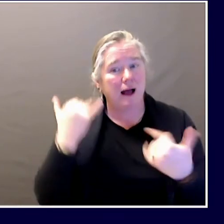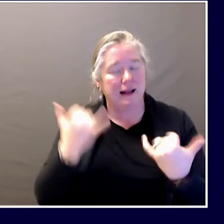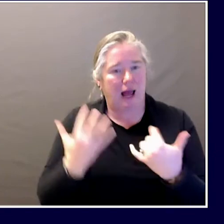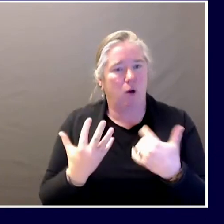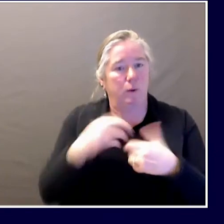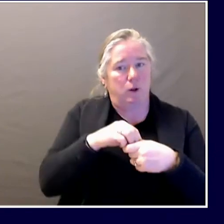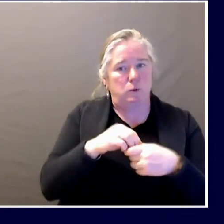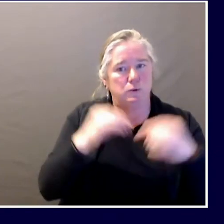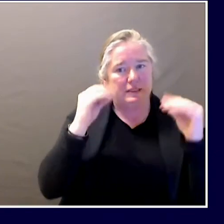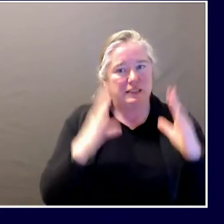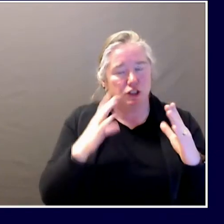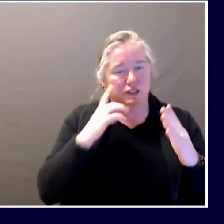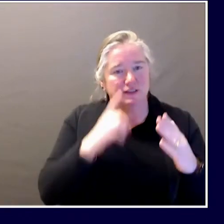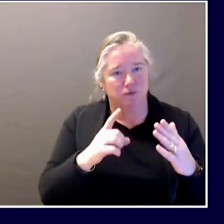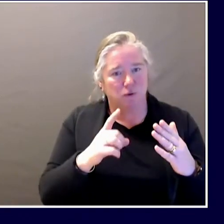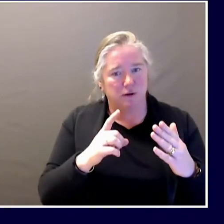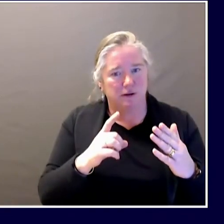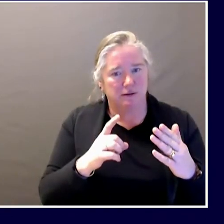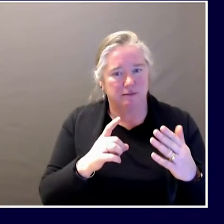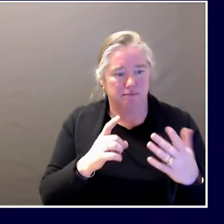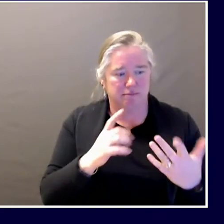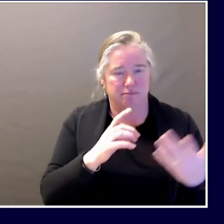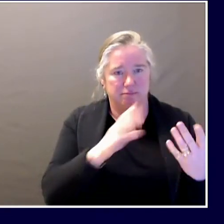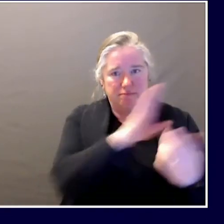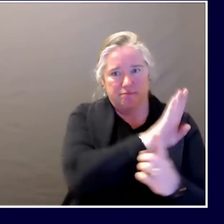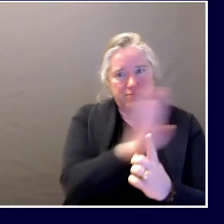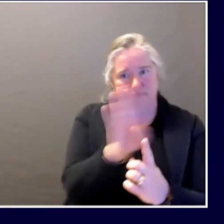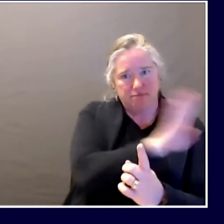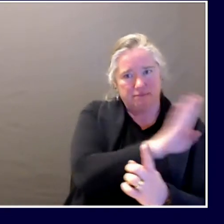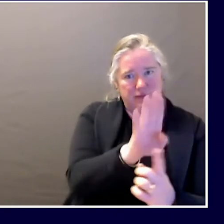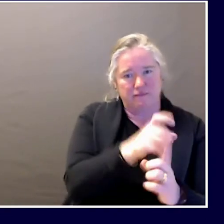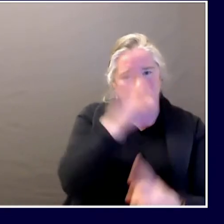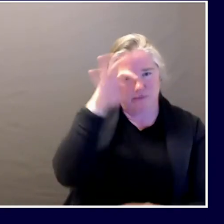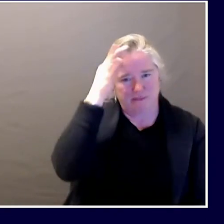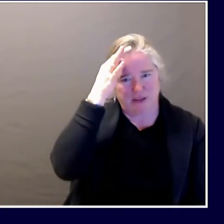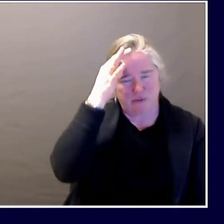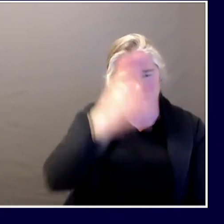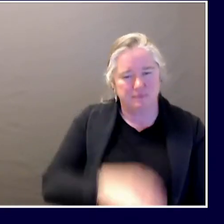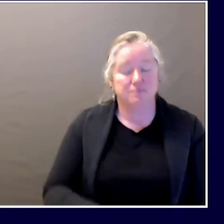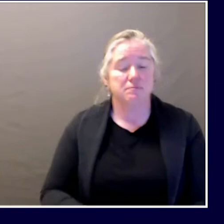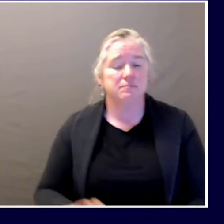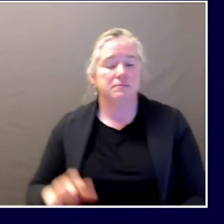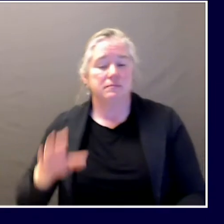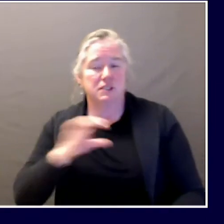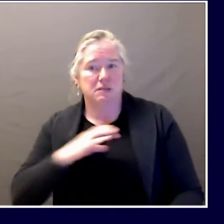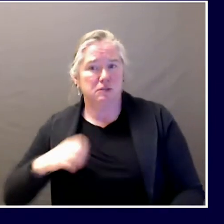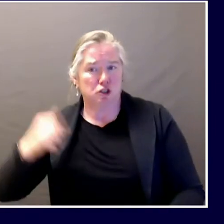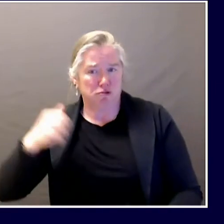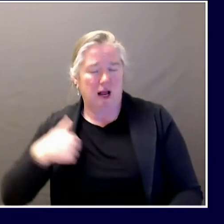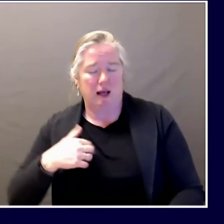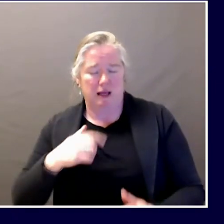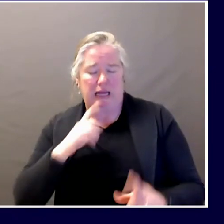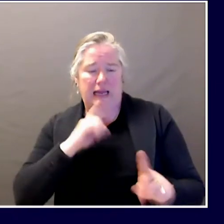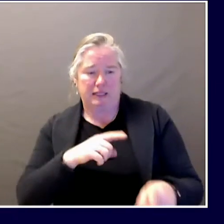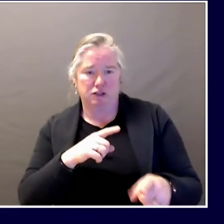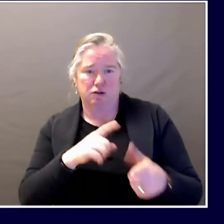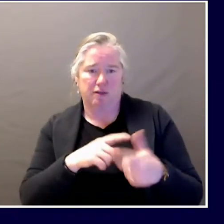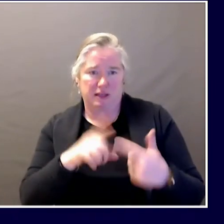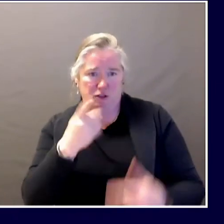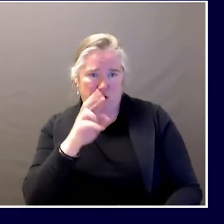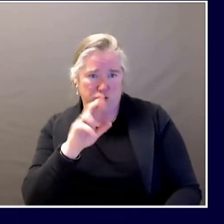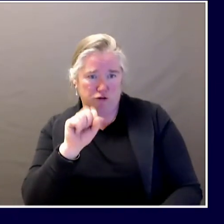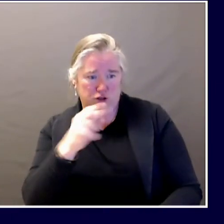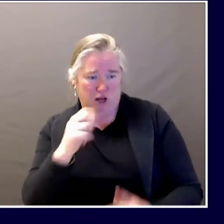received vaccines at this point? So maybe I'll begin, and Dr. Shah, you can jump in. We're closely monitoring it. As we said last